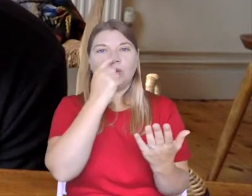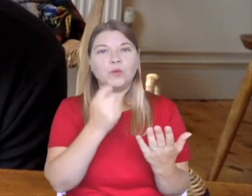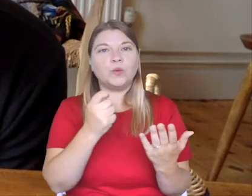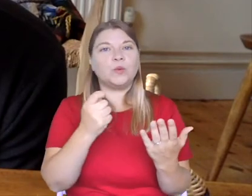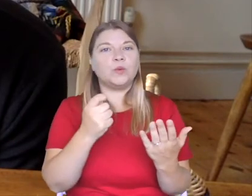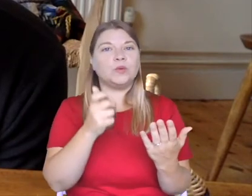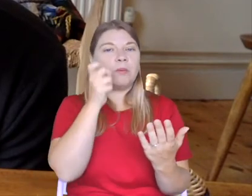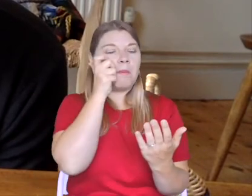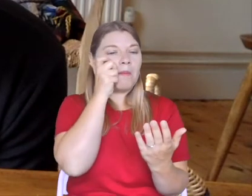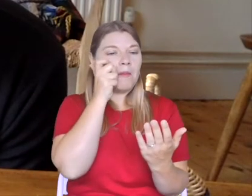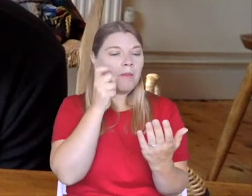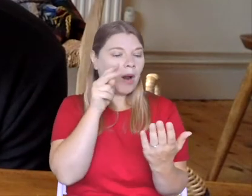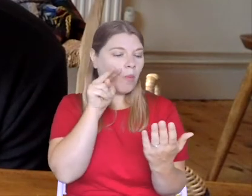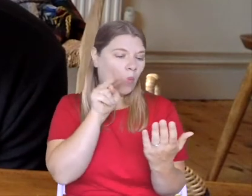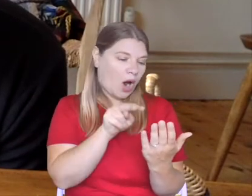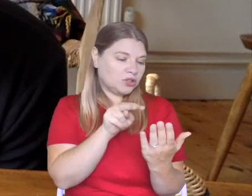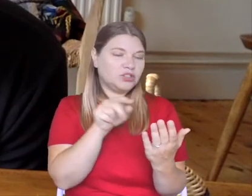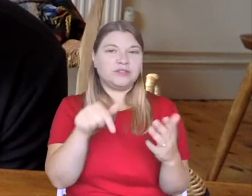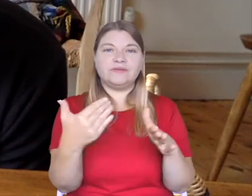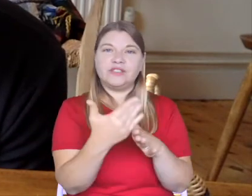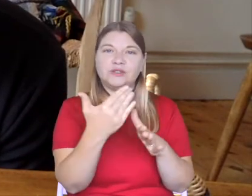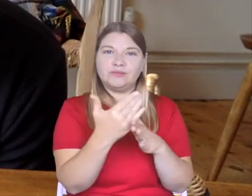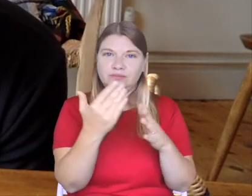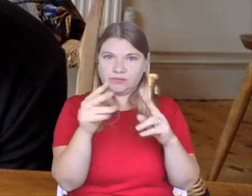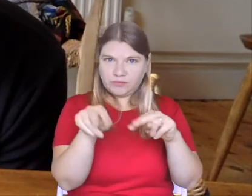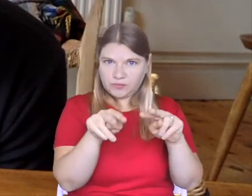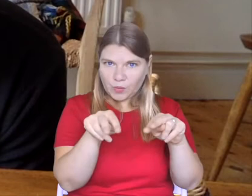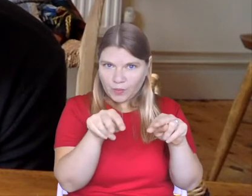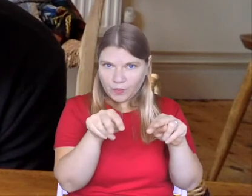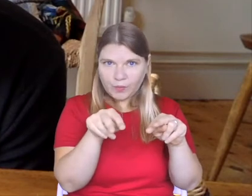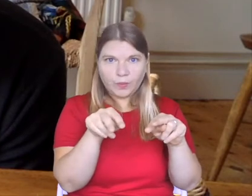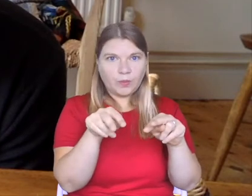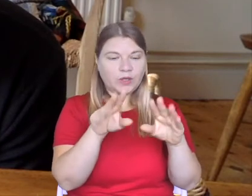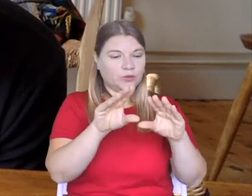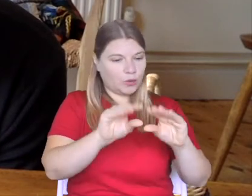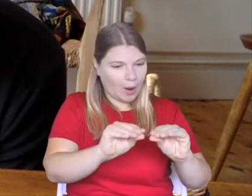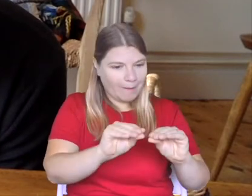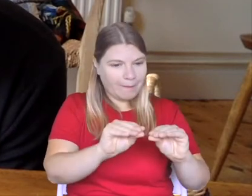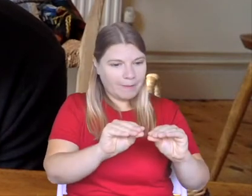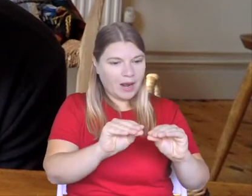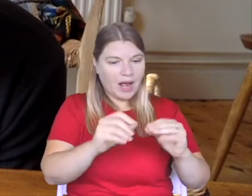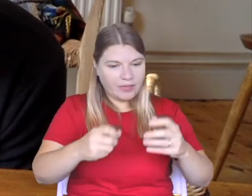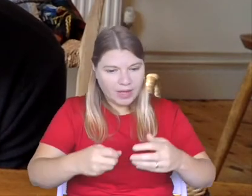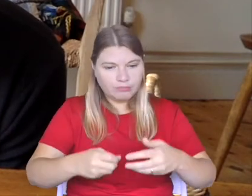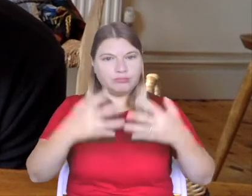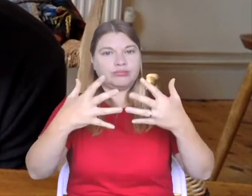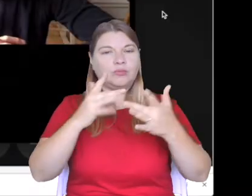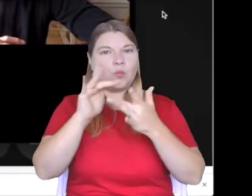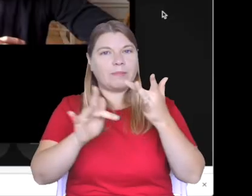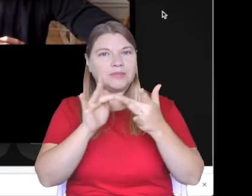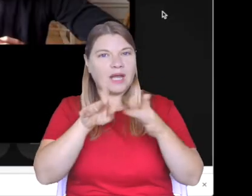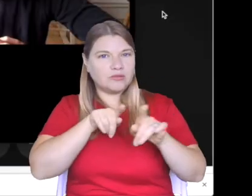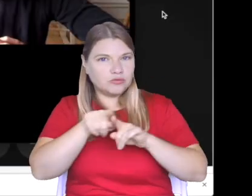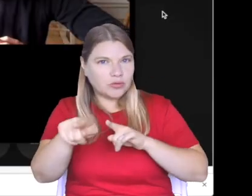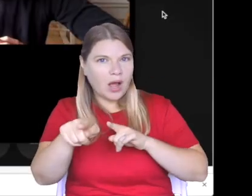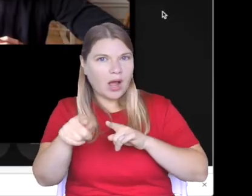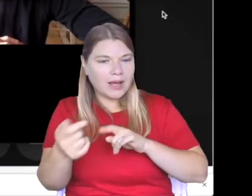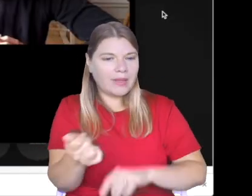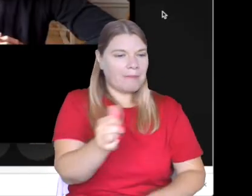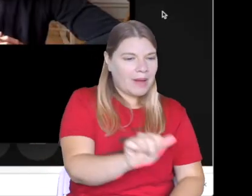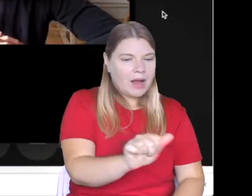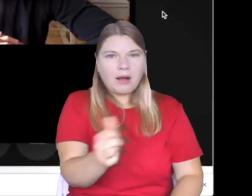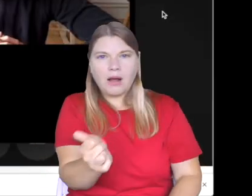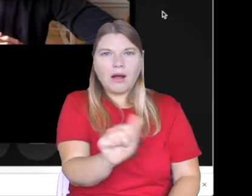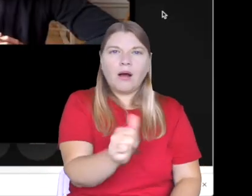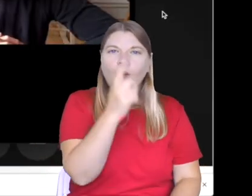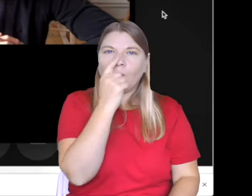each activity and then go to the Chrome Music Lab's website and try it out for yourself. If you are using